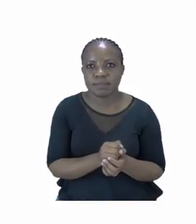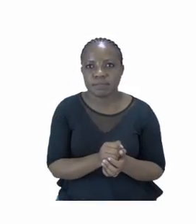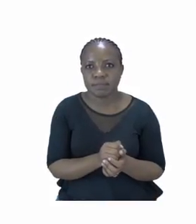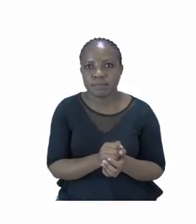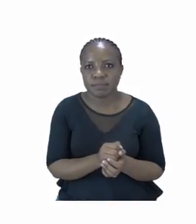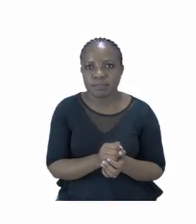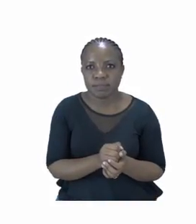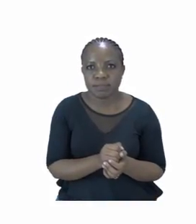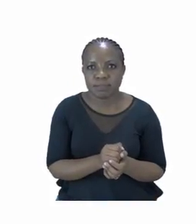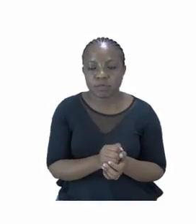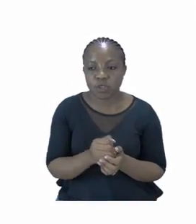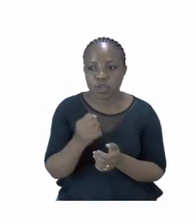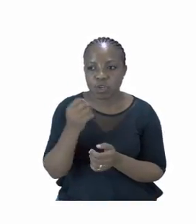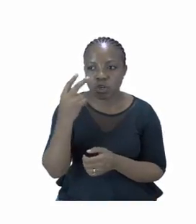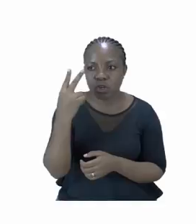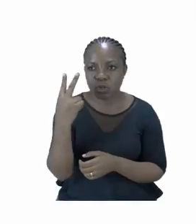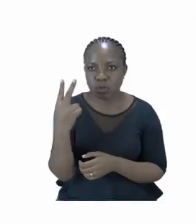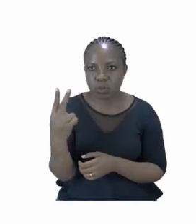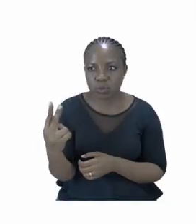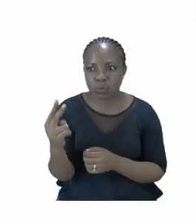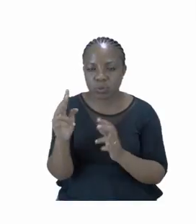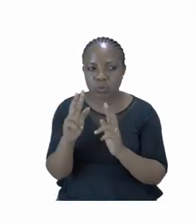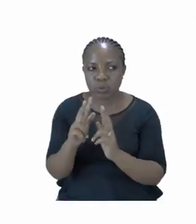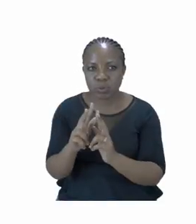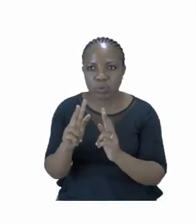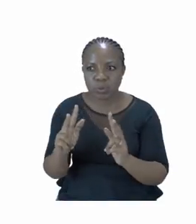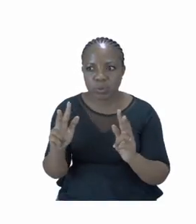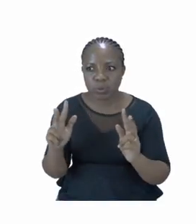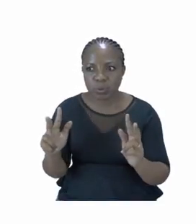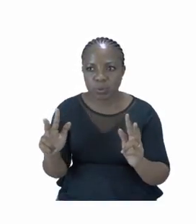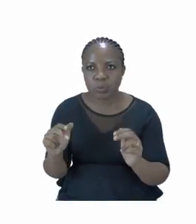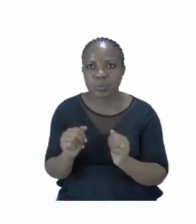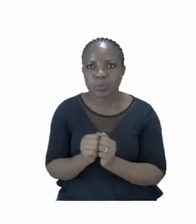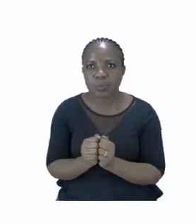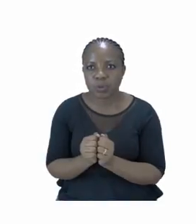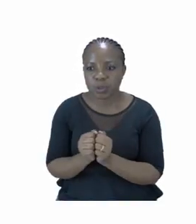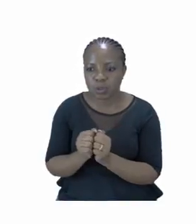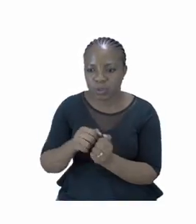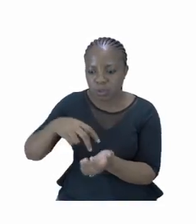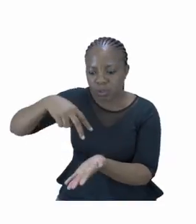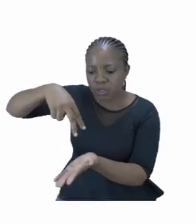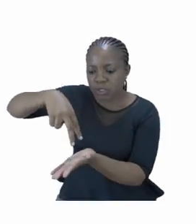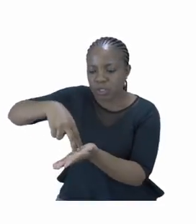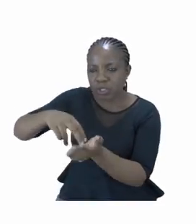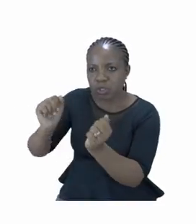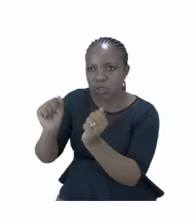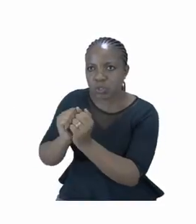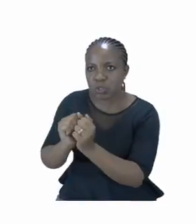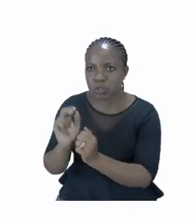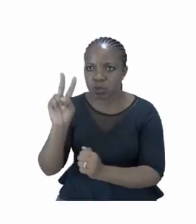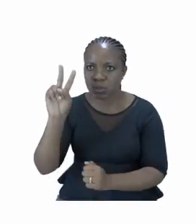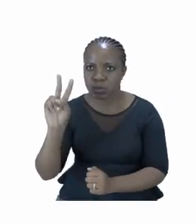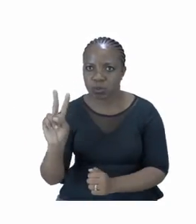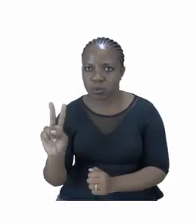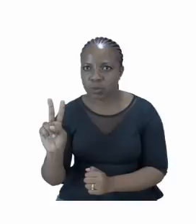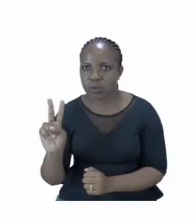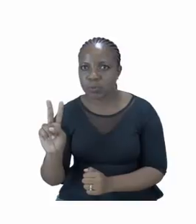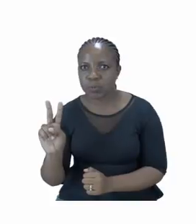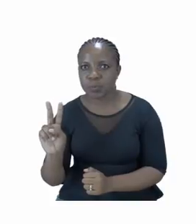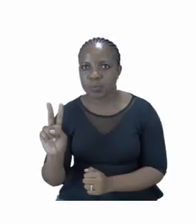two people that are standing together, but they are both girls.